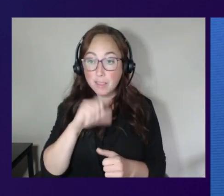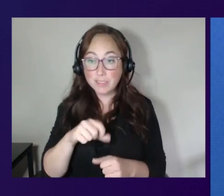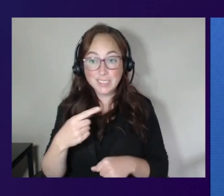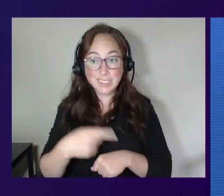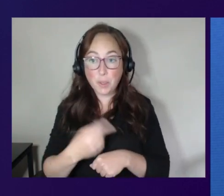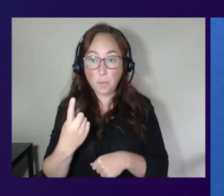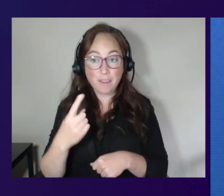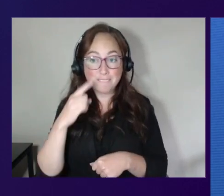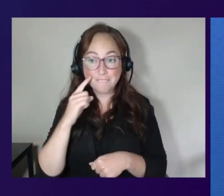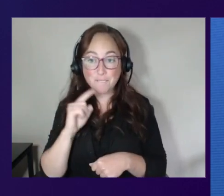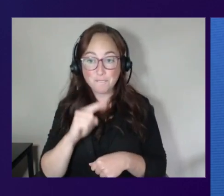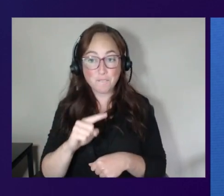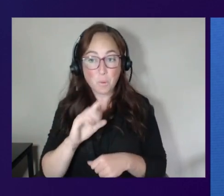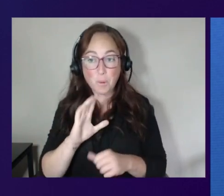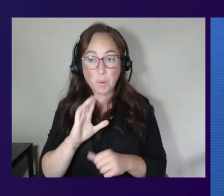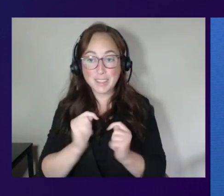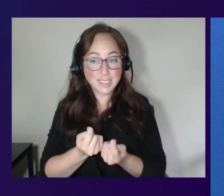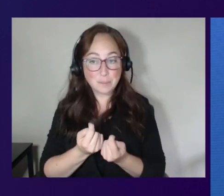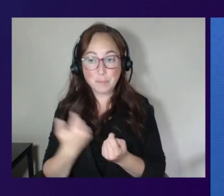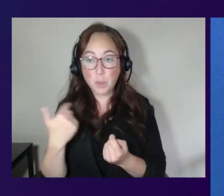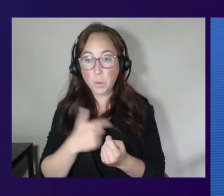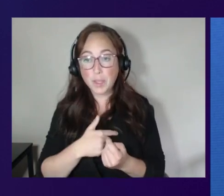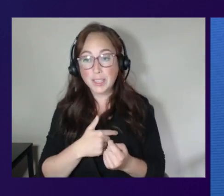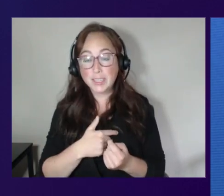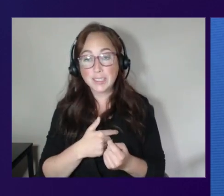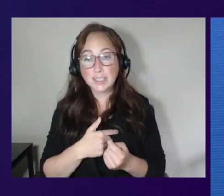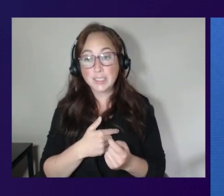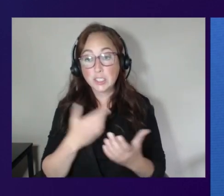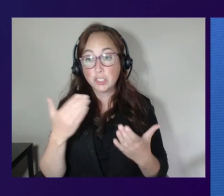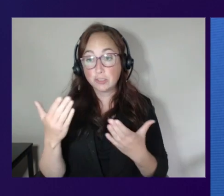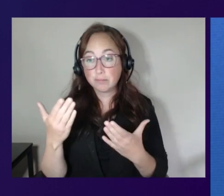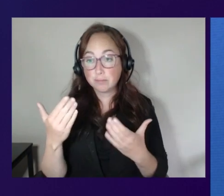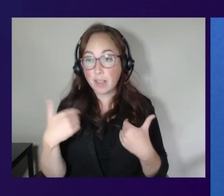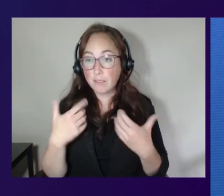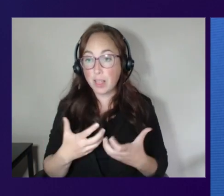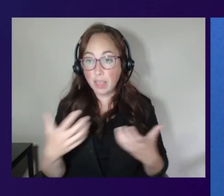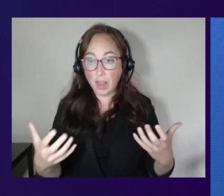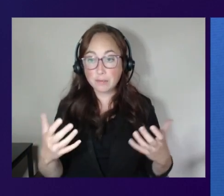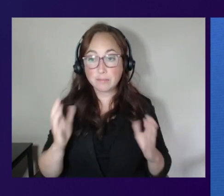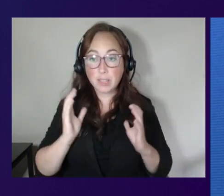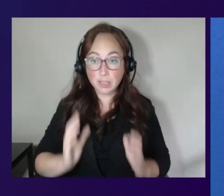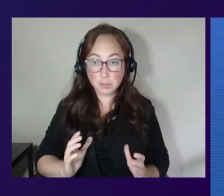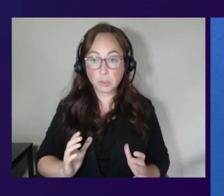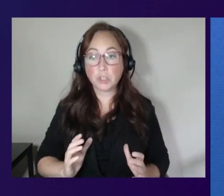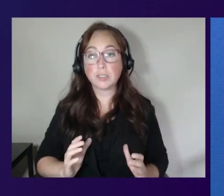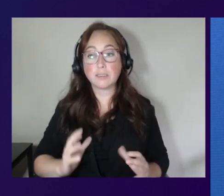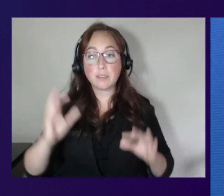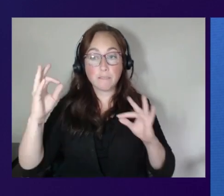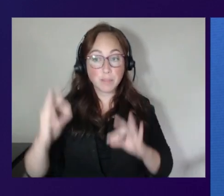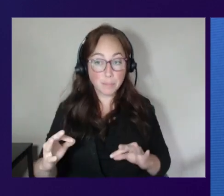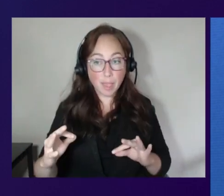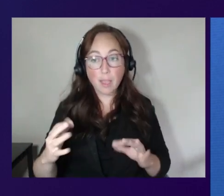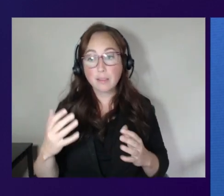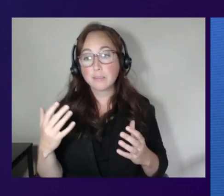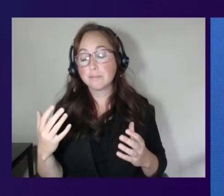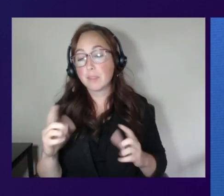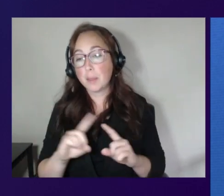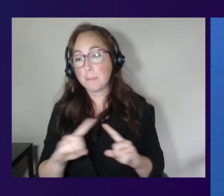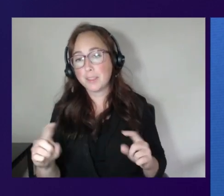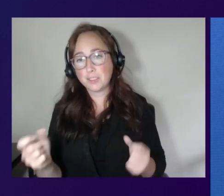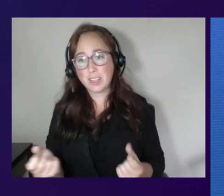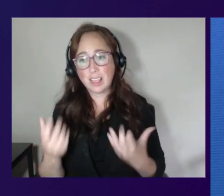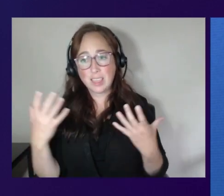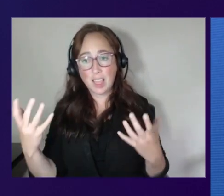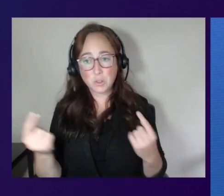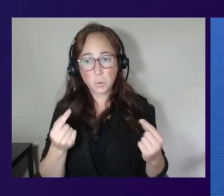for our team. We've released a service. We're getting tons of great customer traction with it, tons of great customer feedback on it. But there's a lot to do. We've got